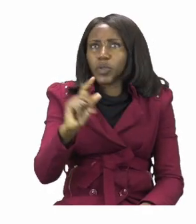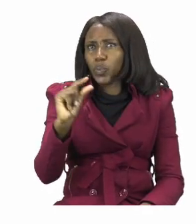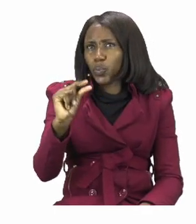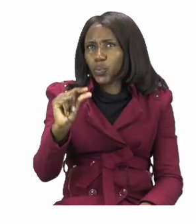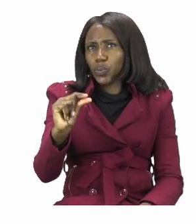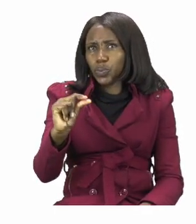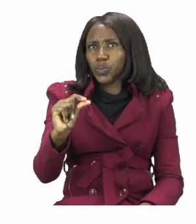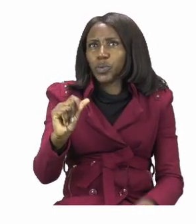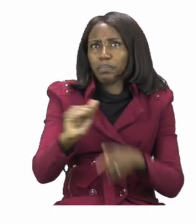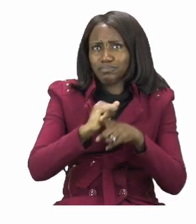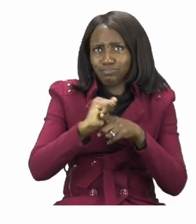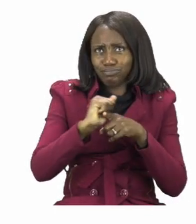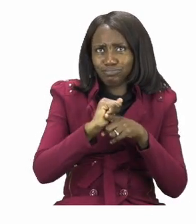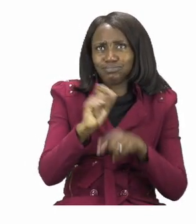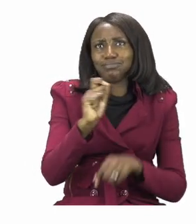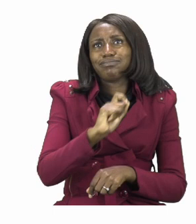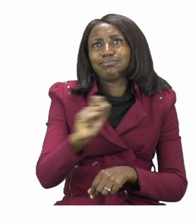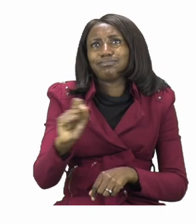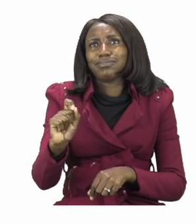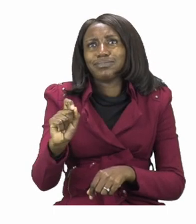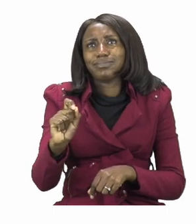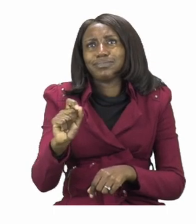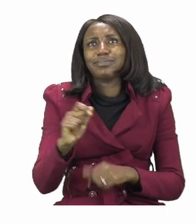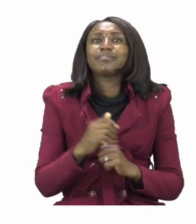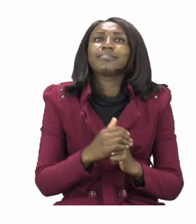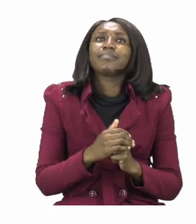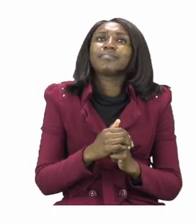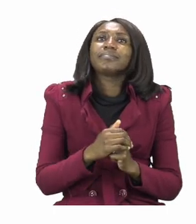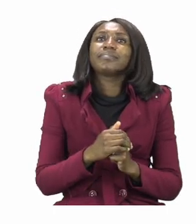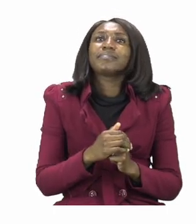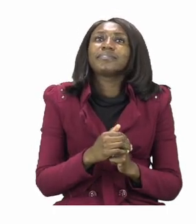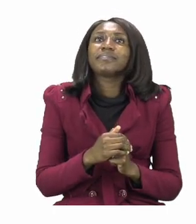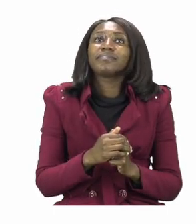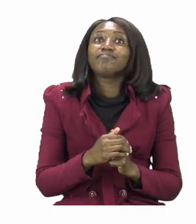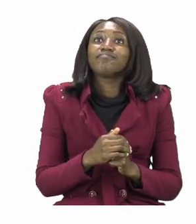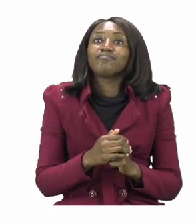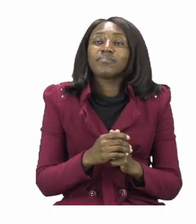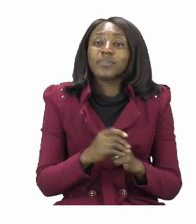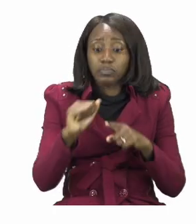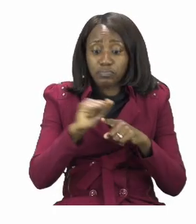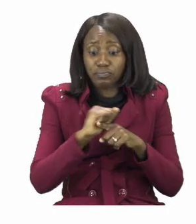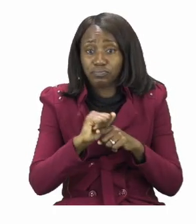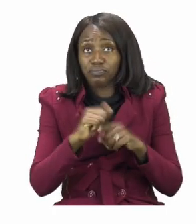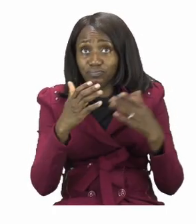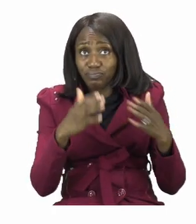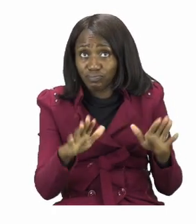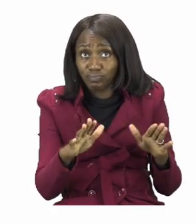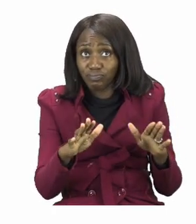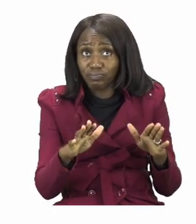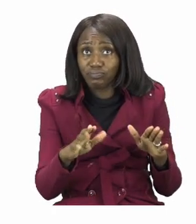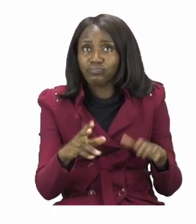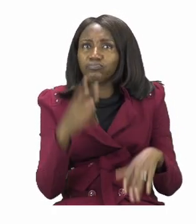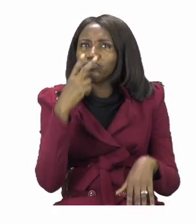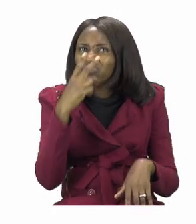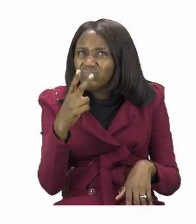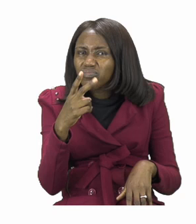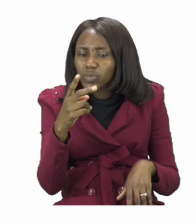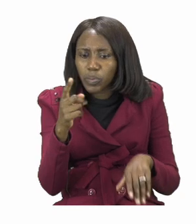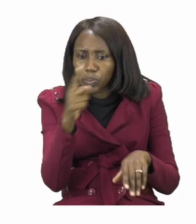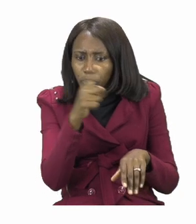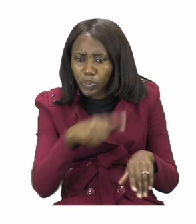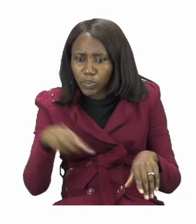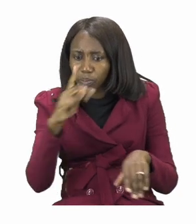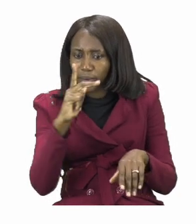small letter K. Now, after you're done tracing, you need to draw a line from the circle